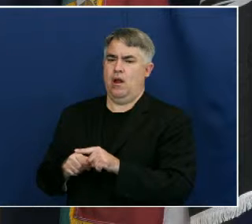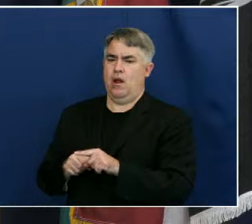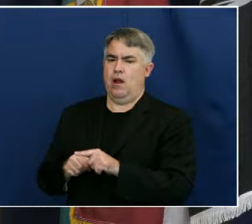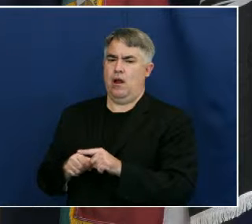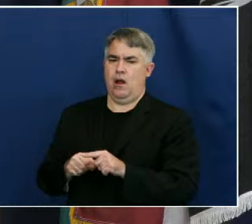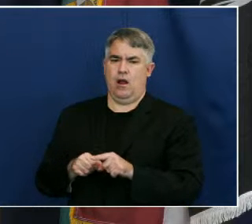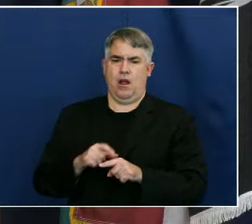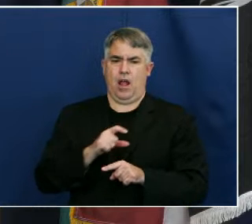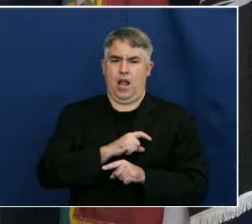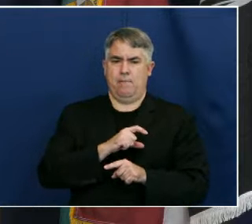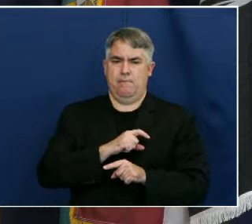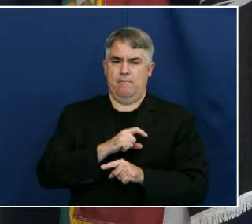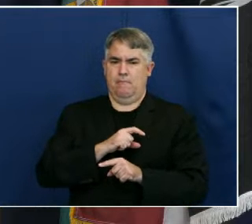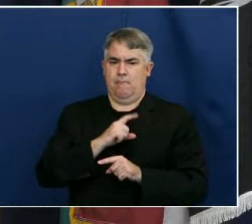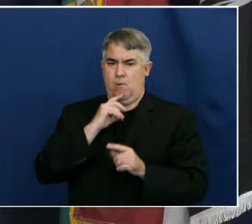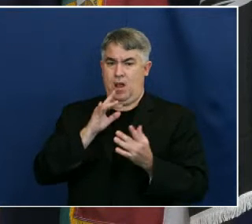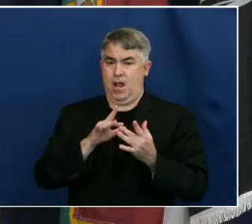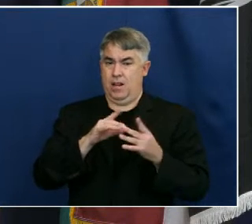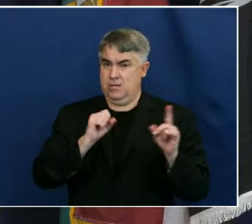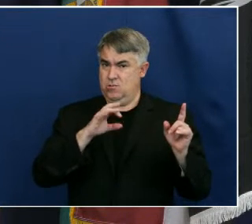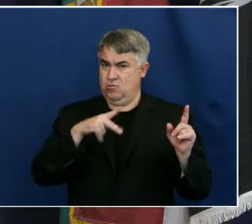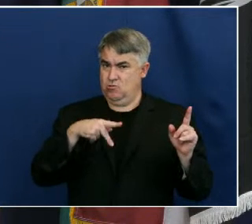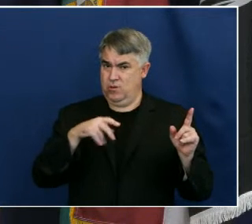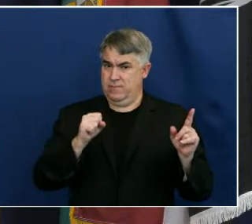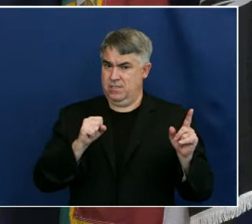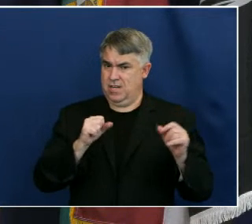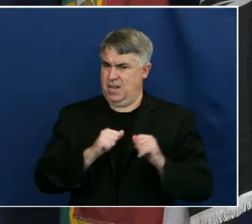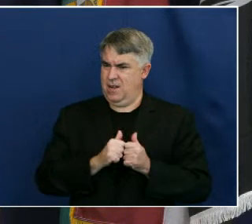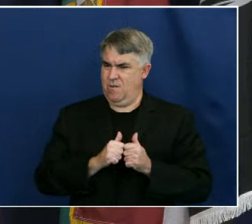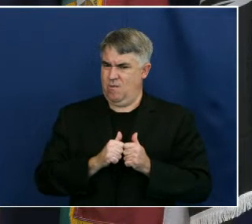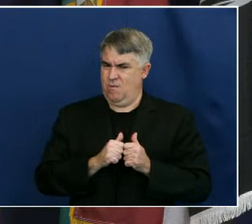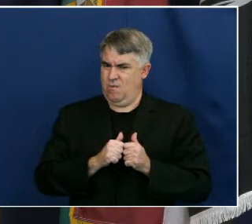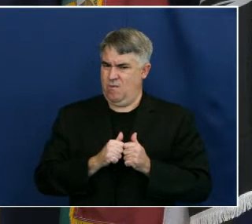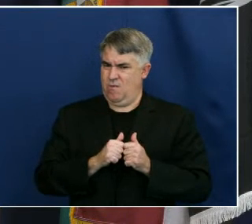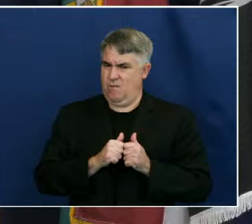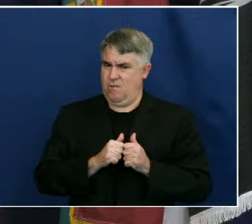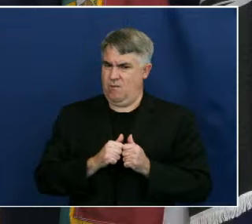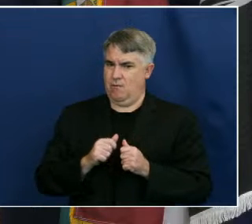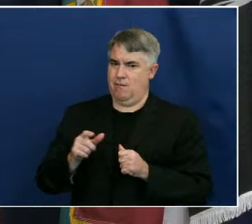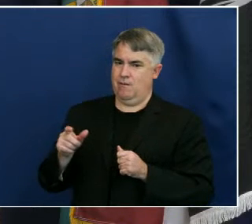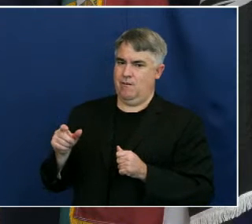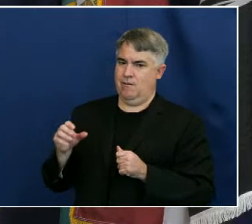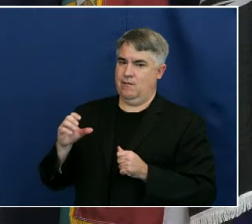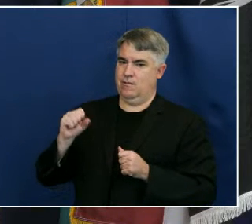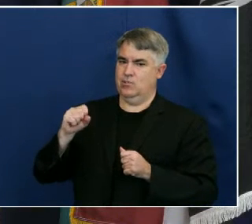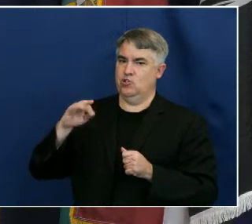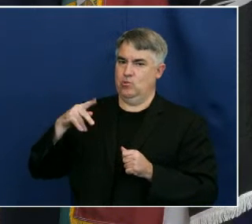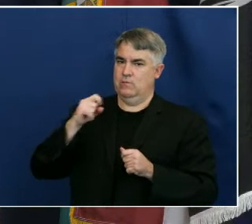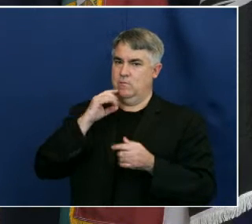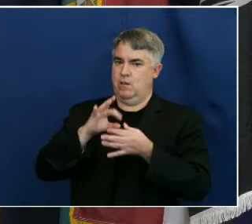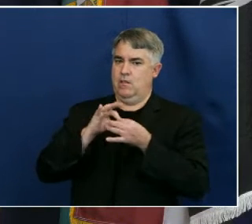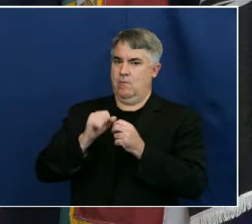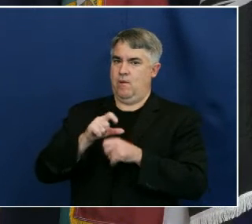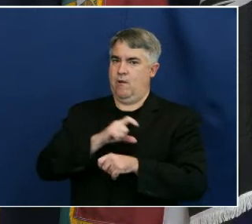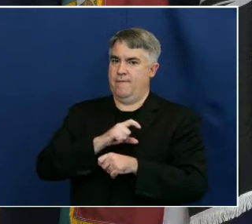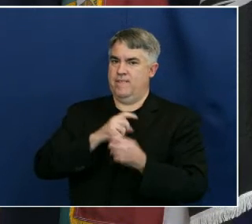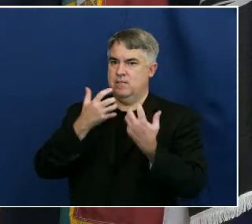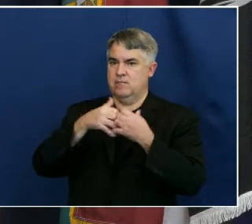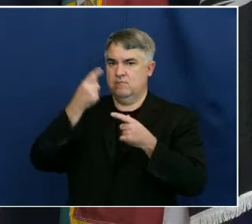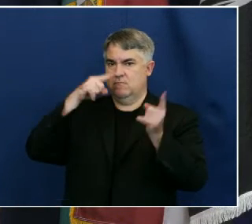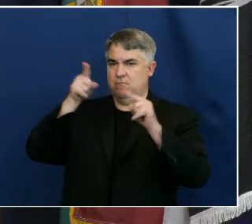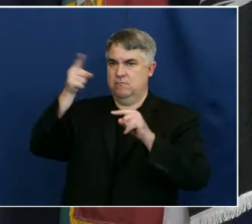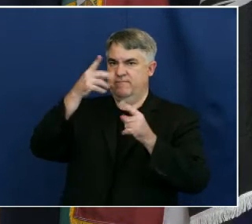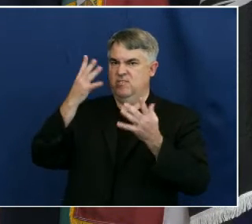workers make it to the fire folks? Well, Scripps has relationships with law enforcement agencies, so Scripps will work with those agencies to